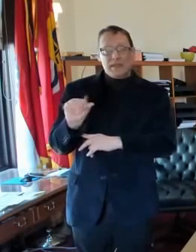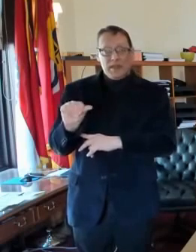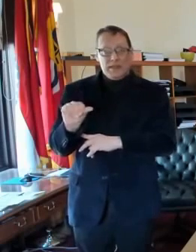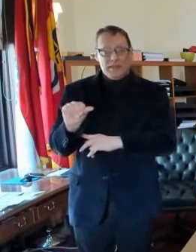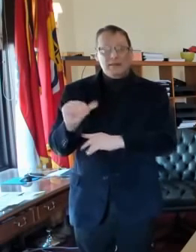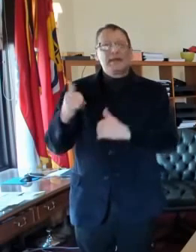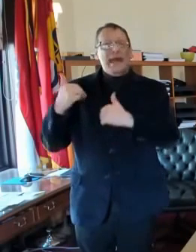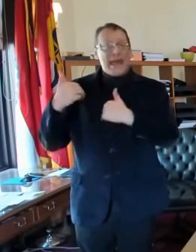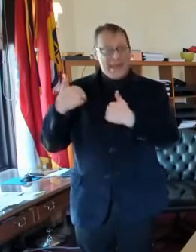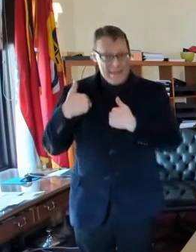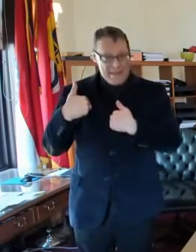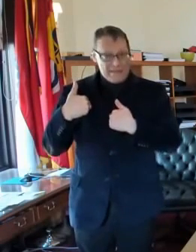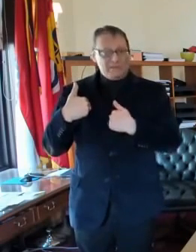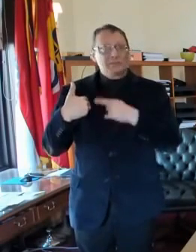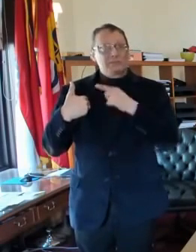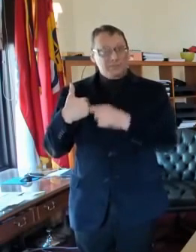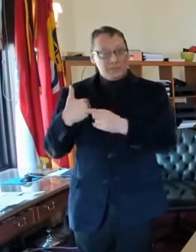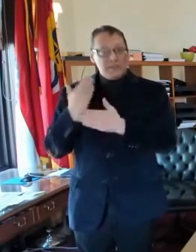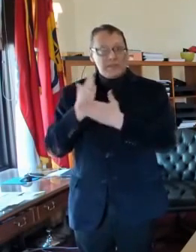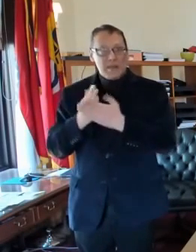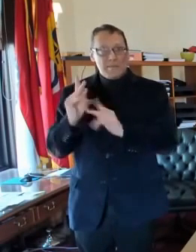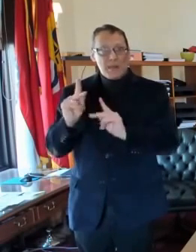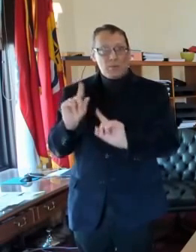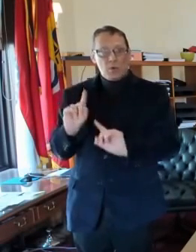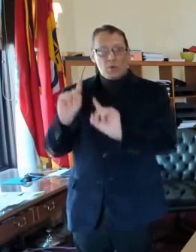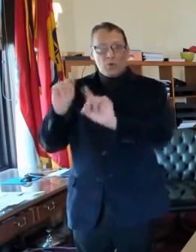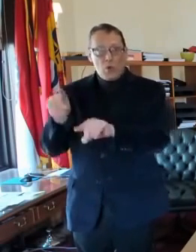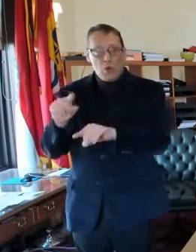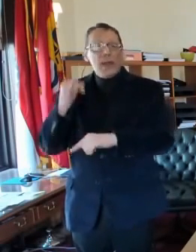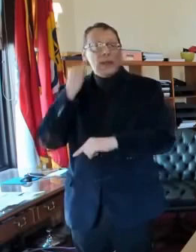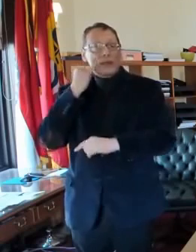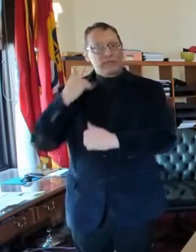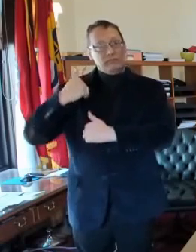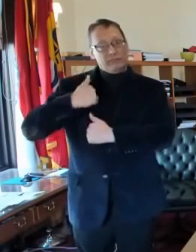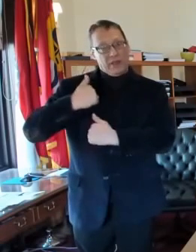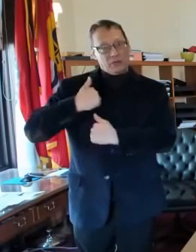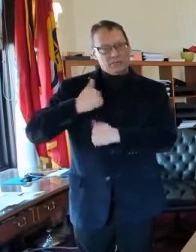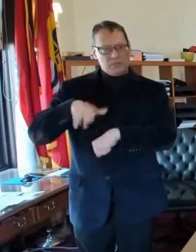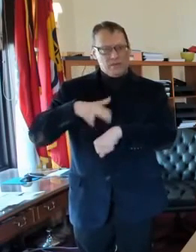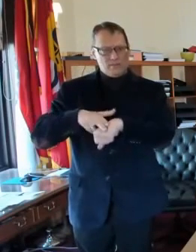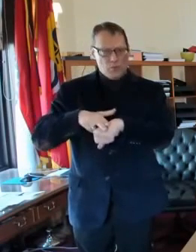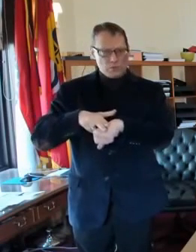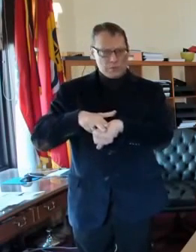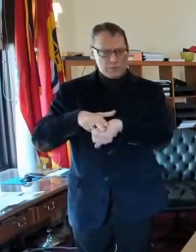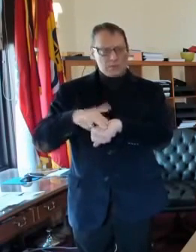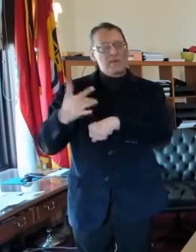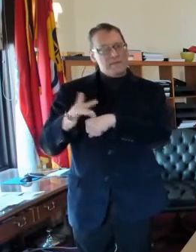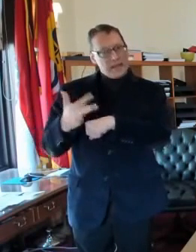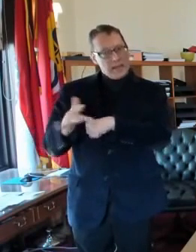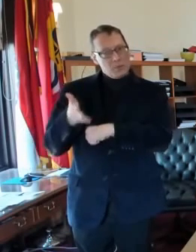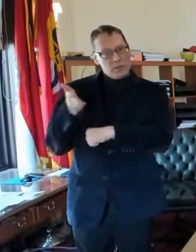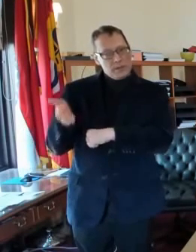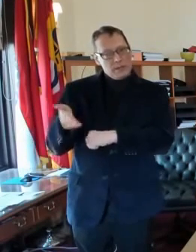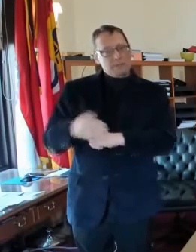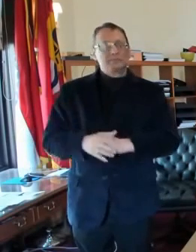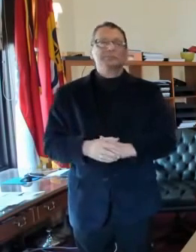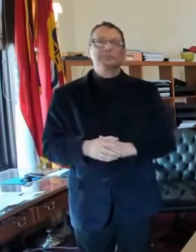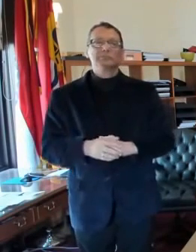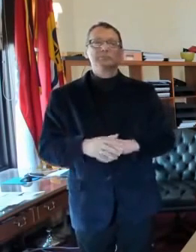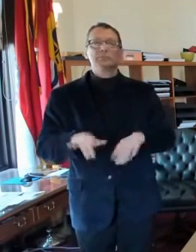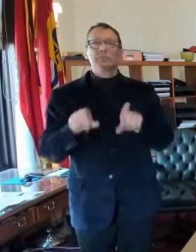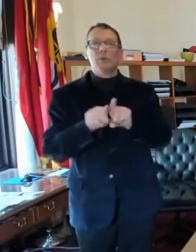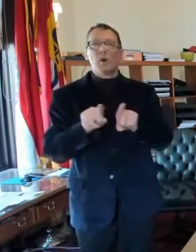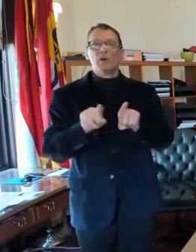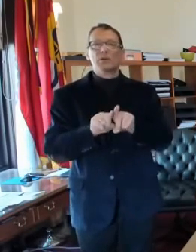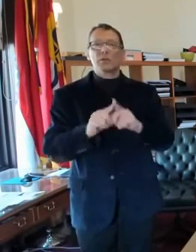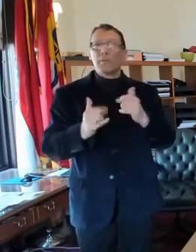had some vaccines, and some people are going to the VA, if you're a veteran, of course, that they are available there. We also know that a lot of